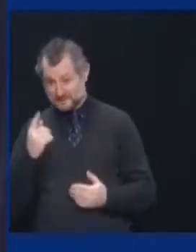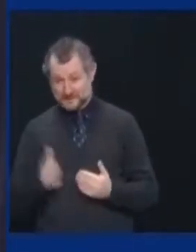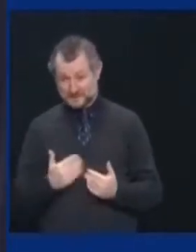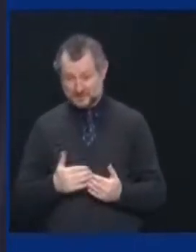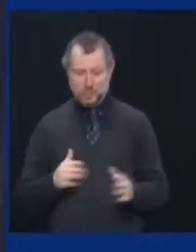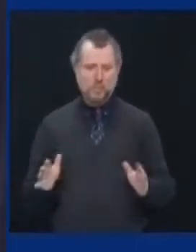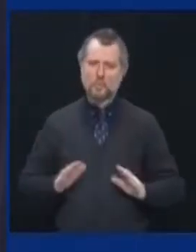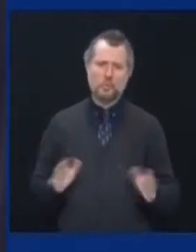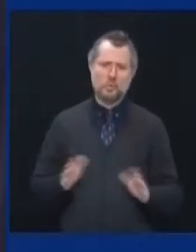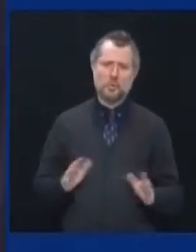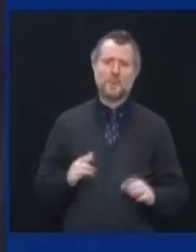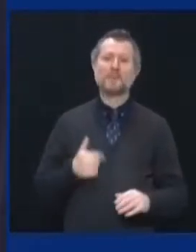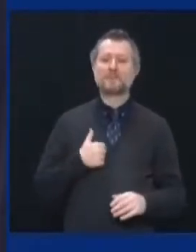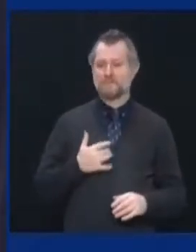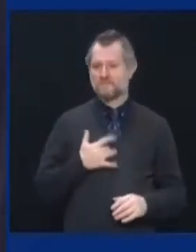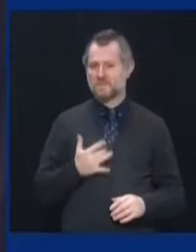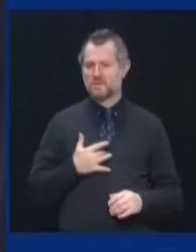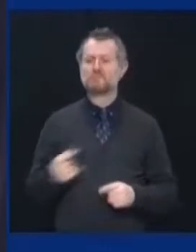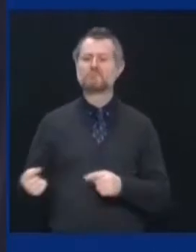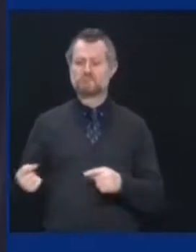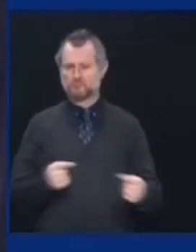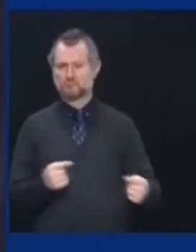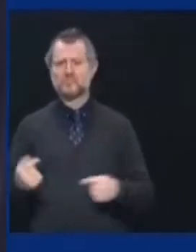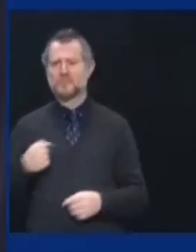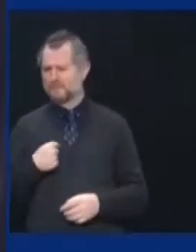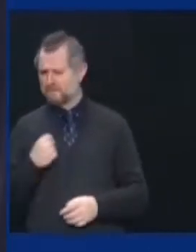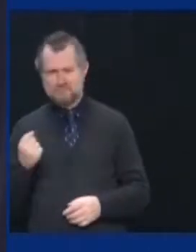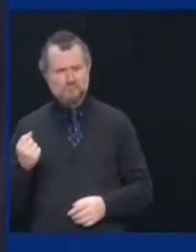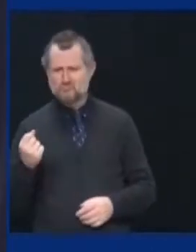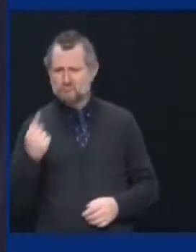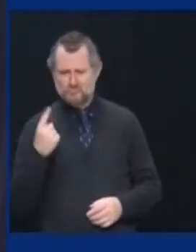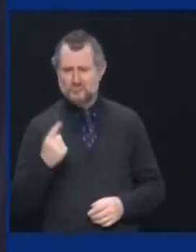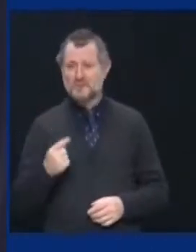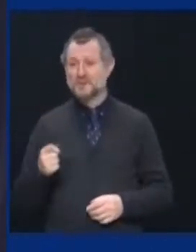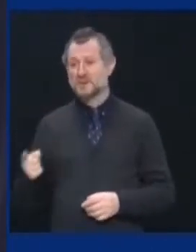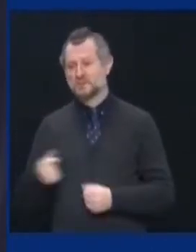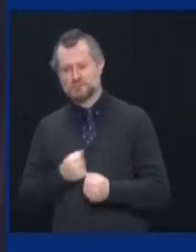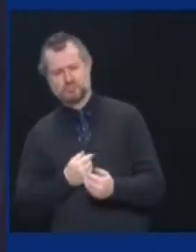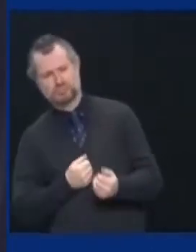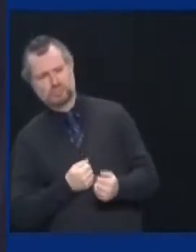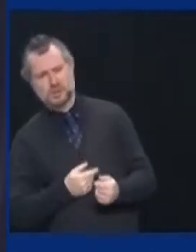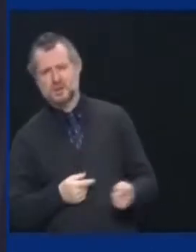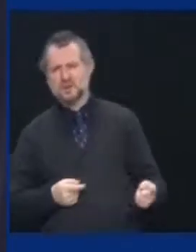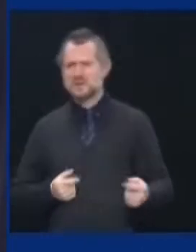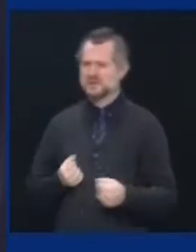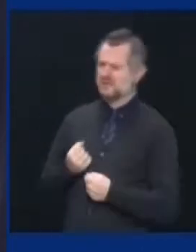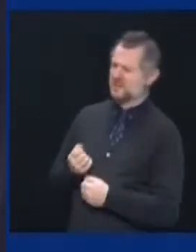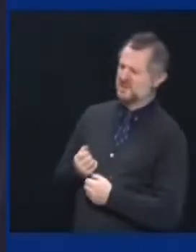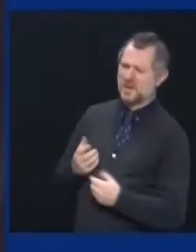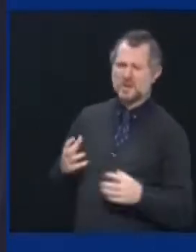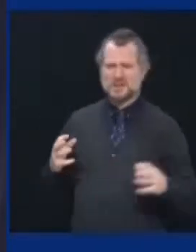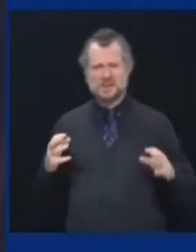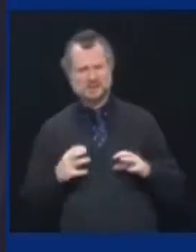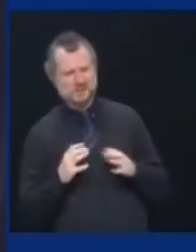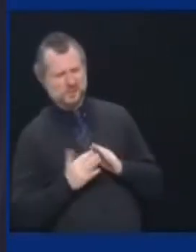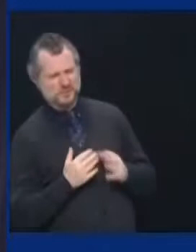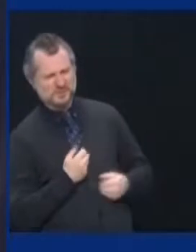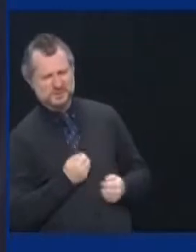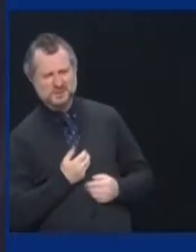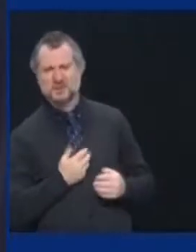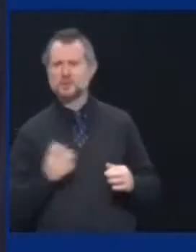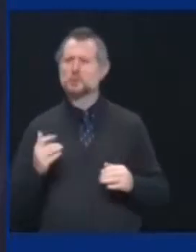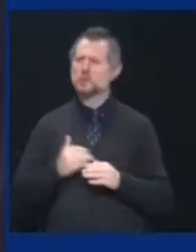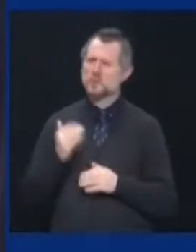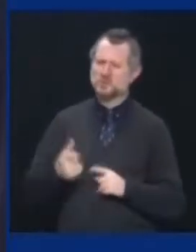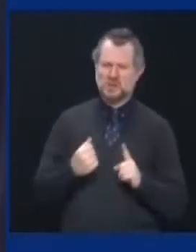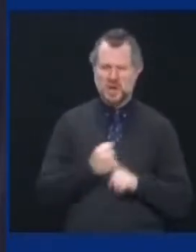have tensions, and both sides has to say their piece. Community's going to talk about use of force and